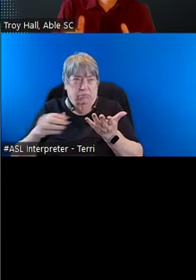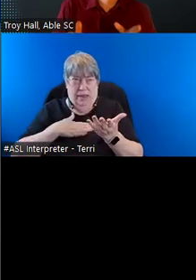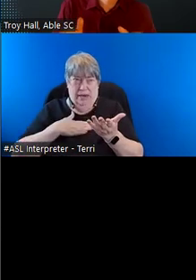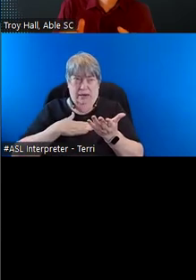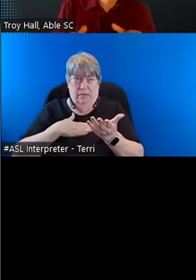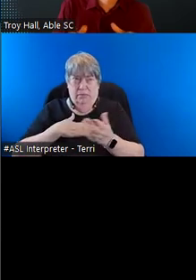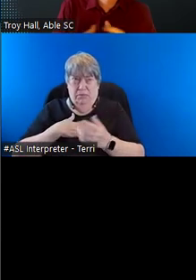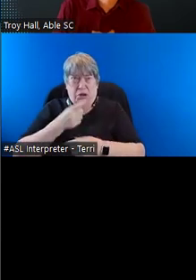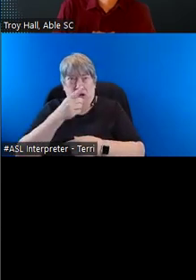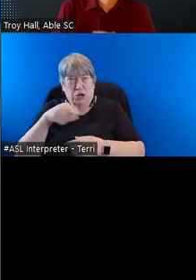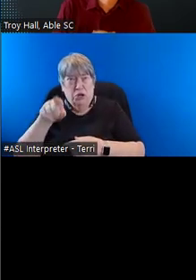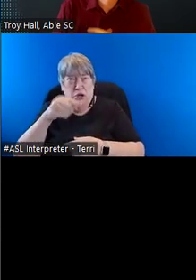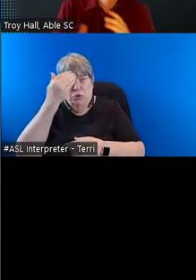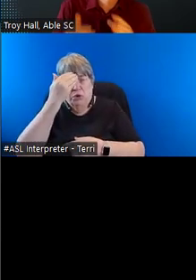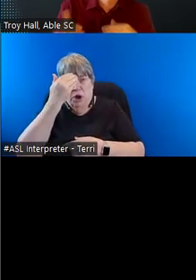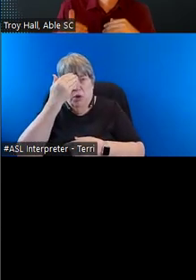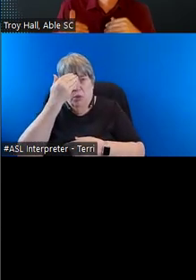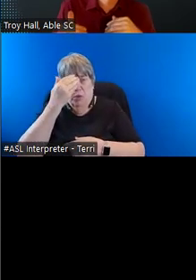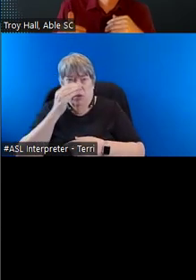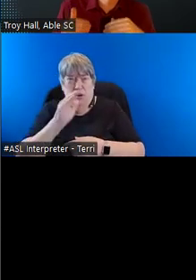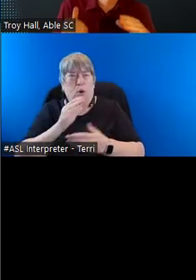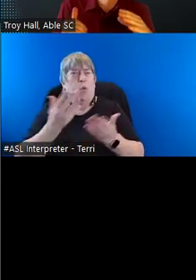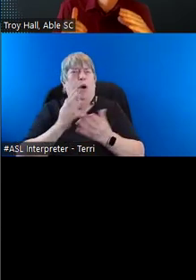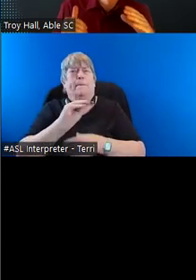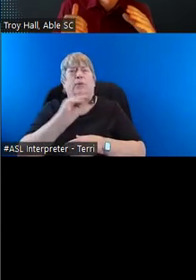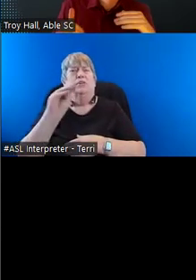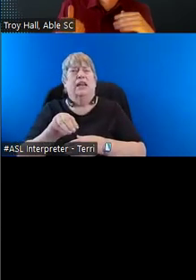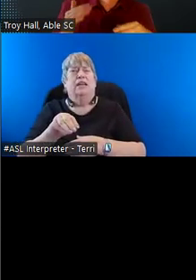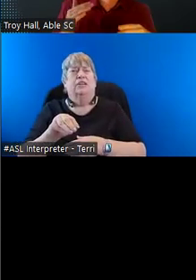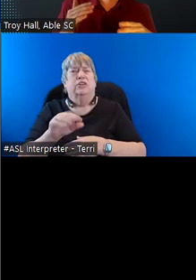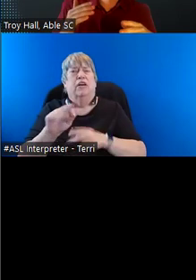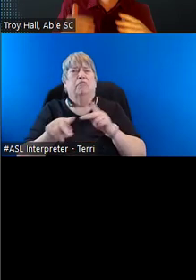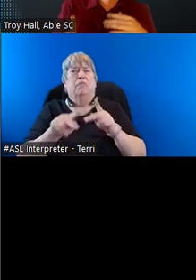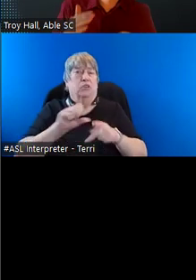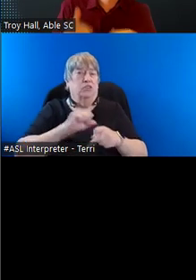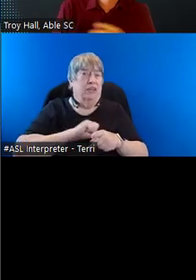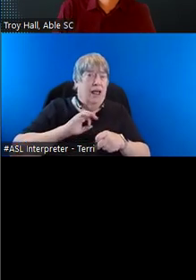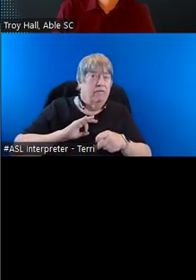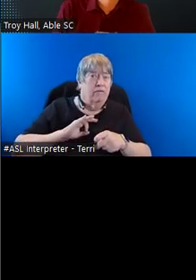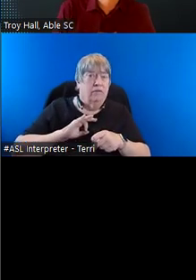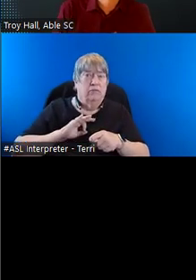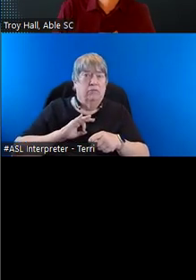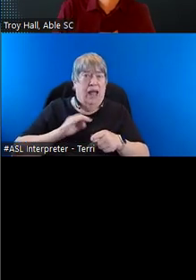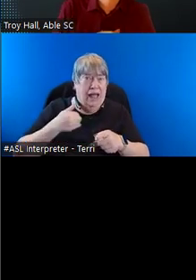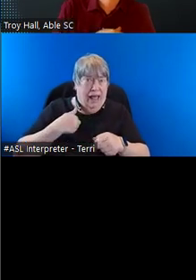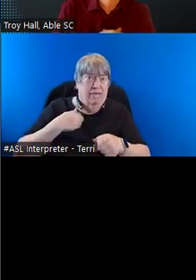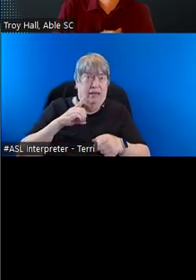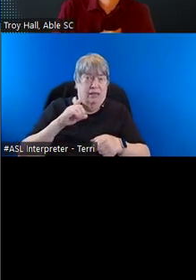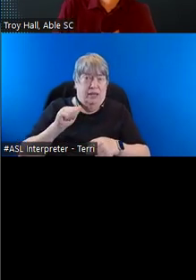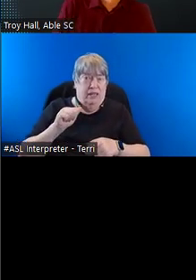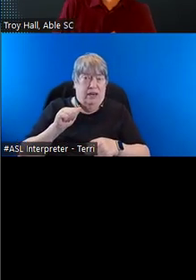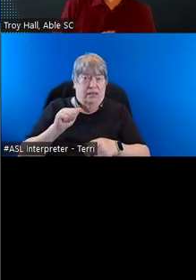Do you know if you're at a SIL, do you know what percentage of people staffed are people who identify as people with